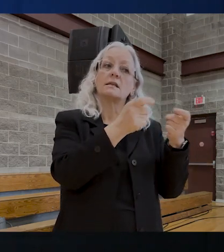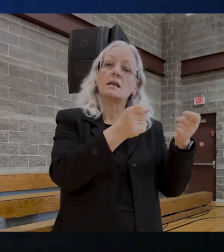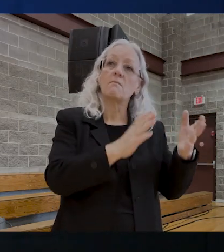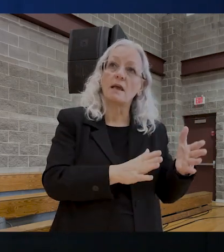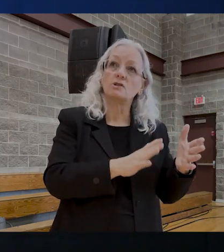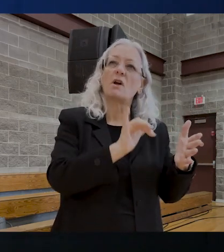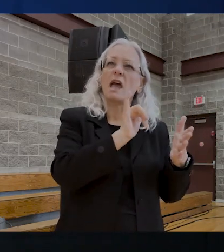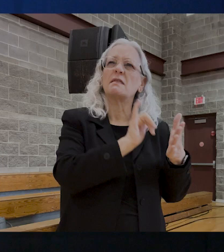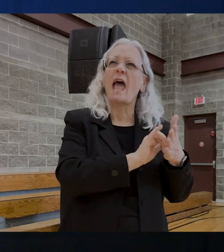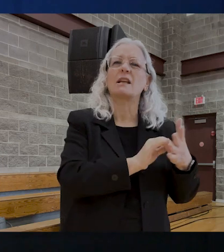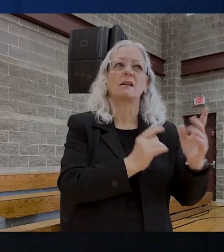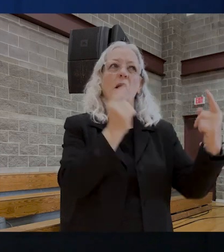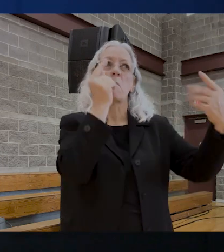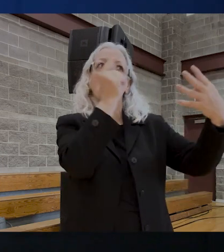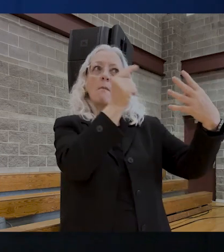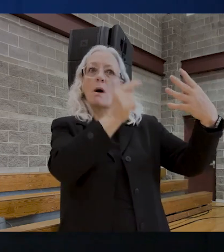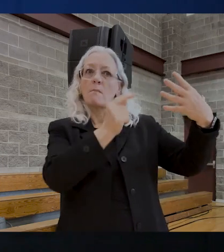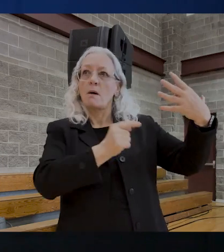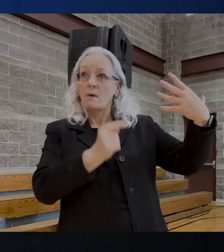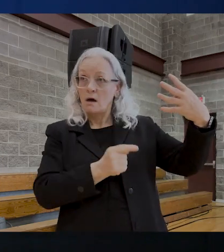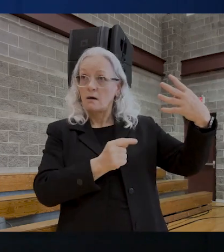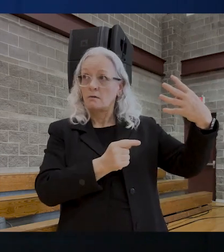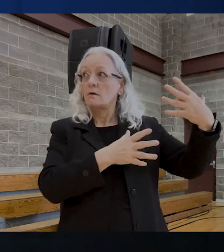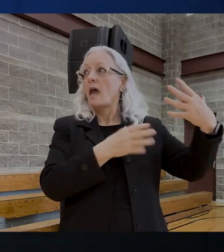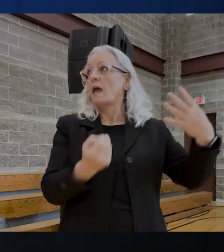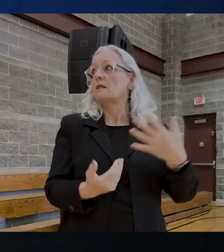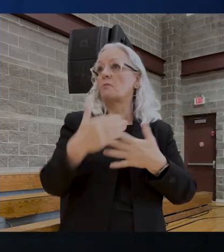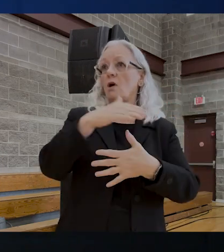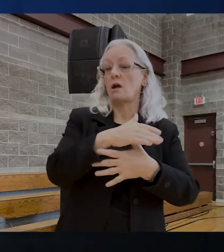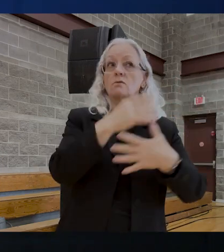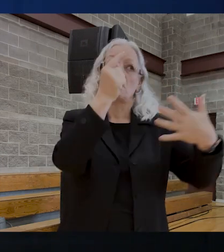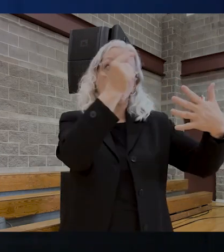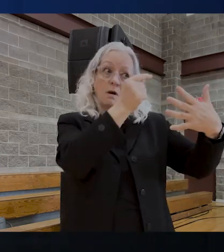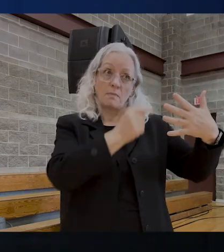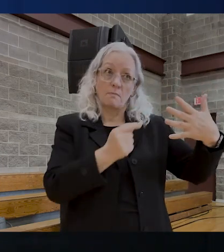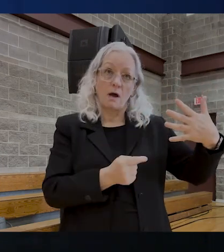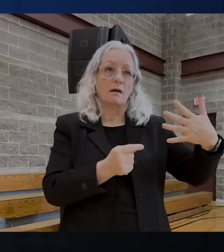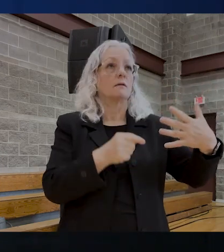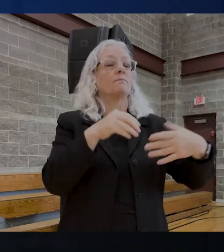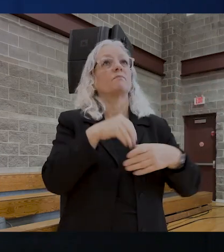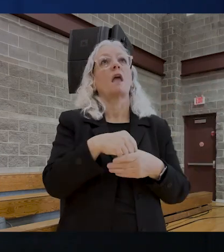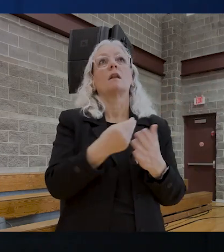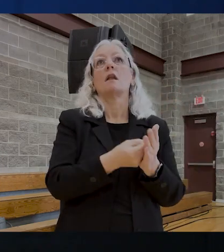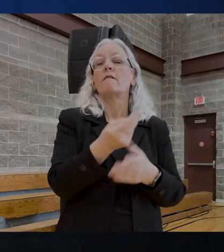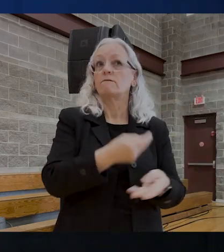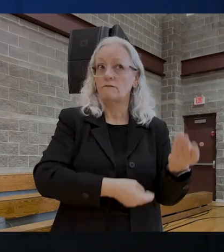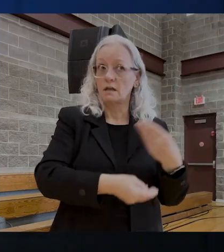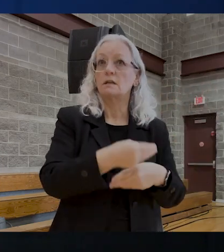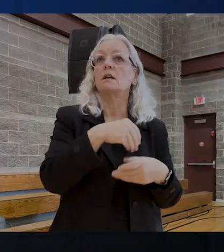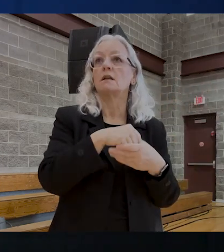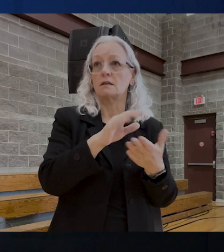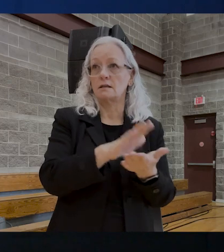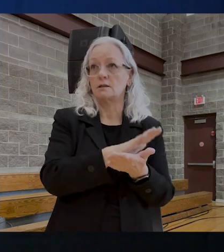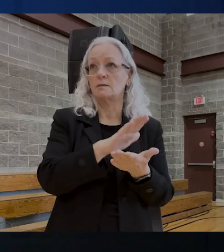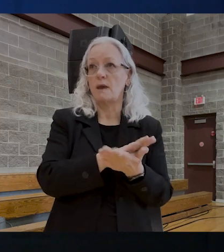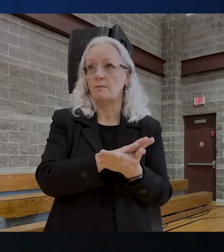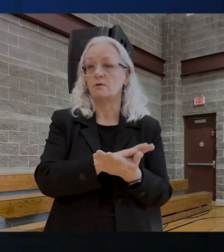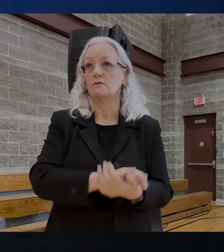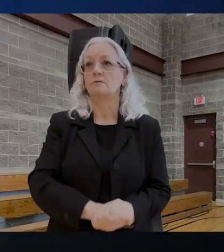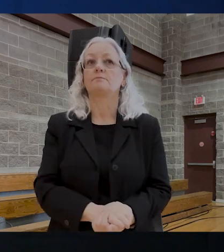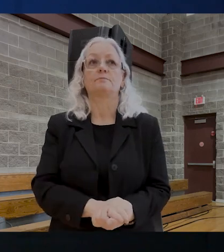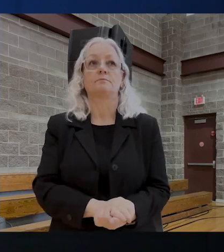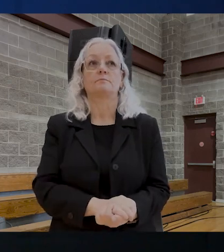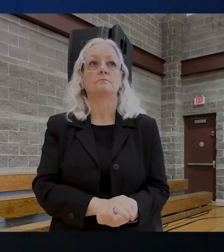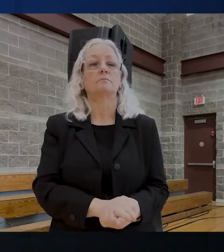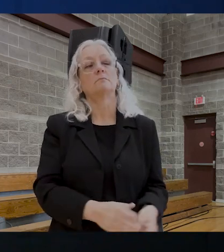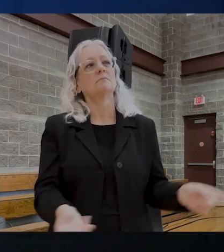changes in Kansas City's budget and priorities in funding in this submitted budget. I'll